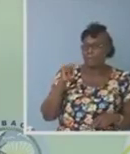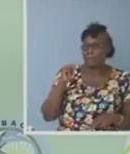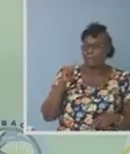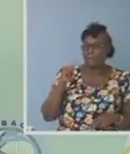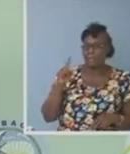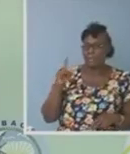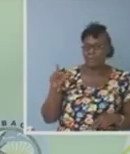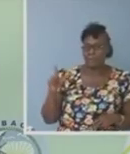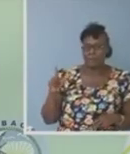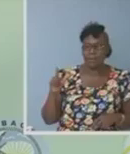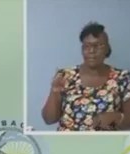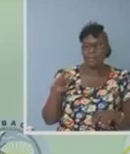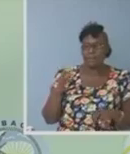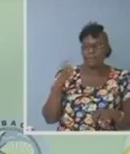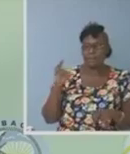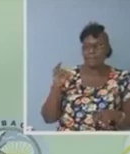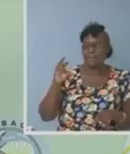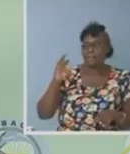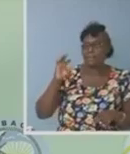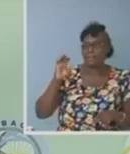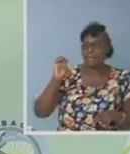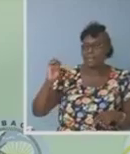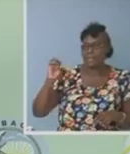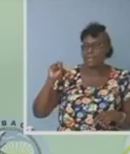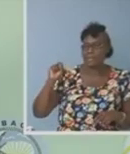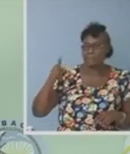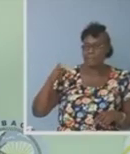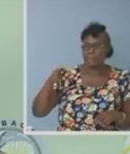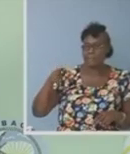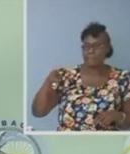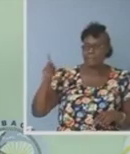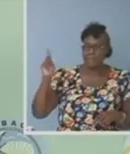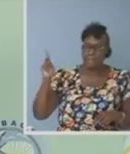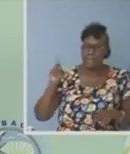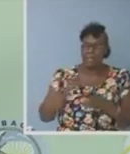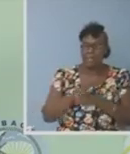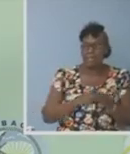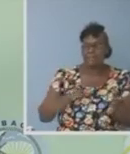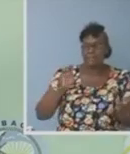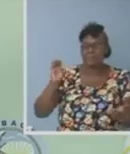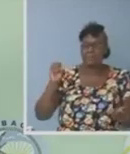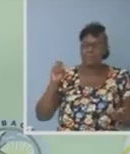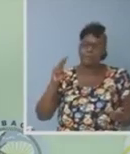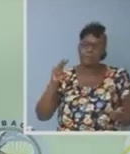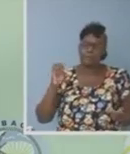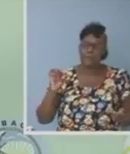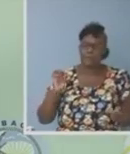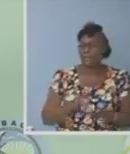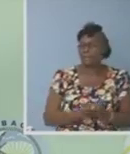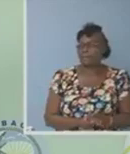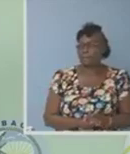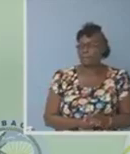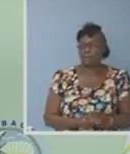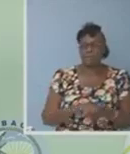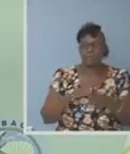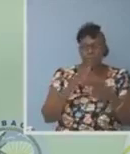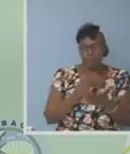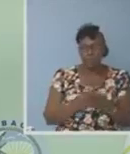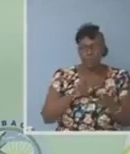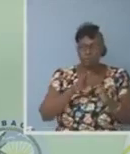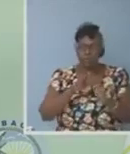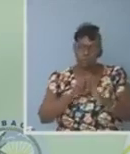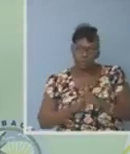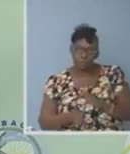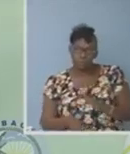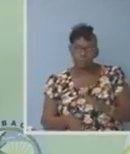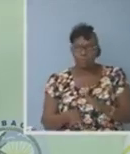Esplanade and possibly at Cove. We're also looking to ramp up the enterprise assistance grant